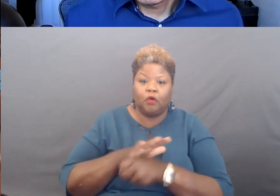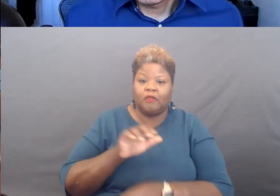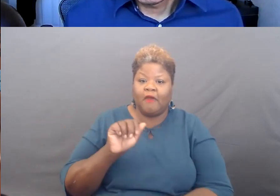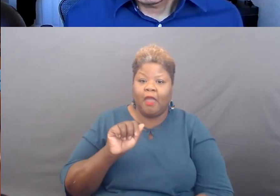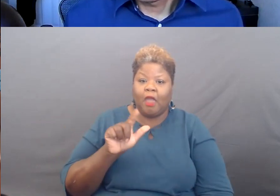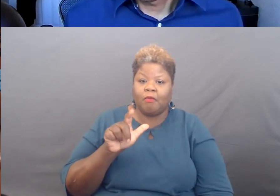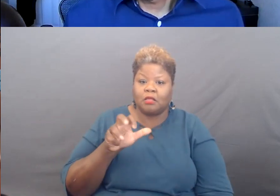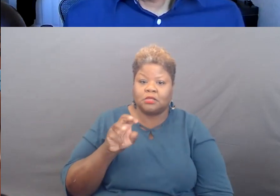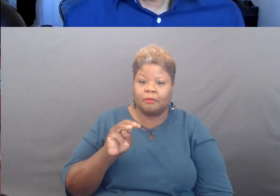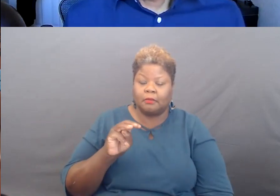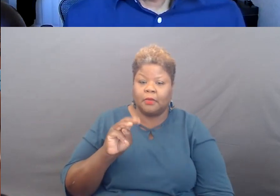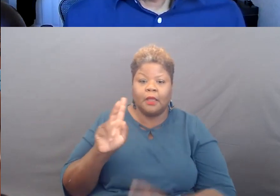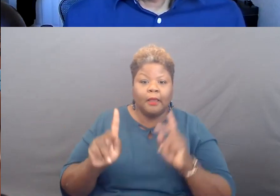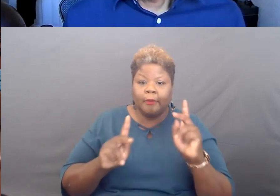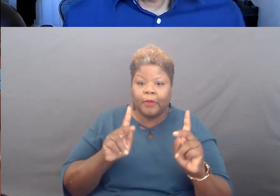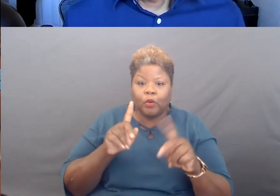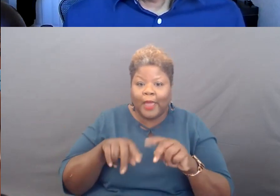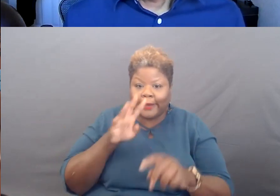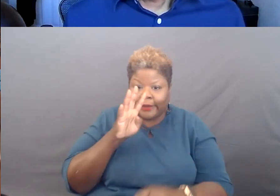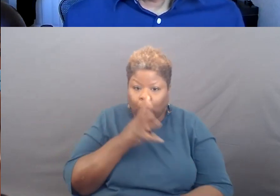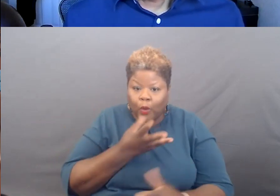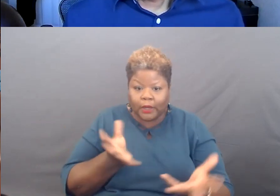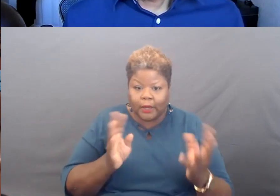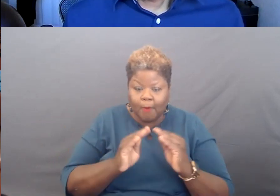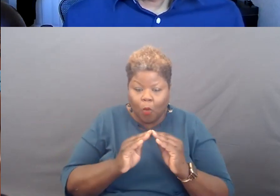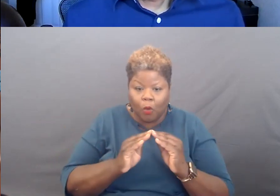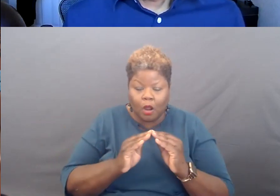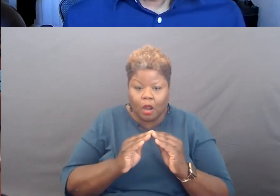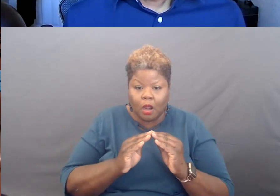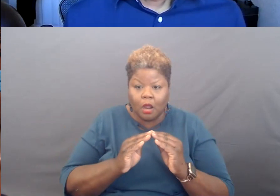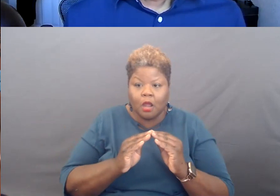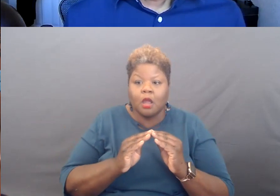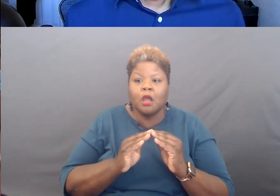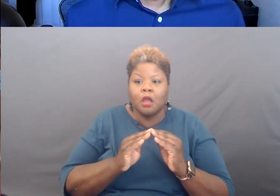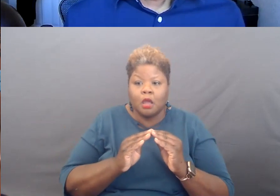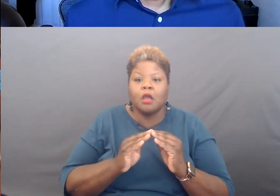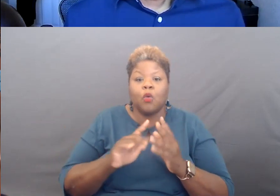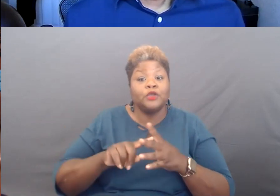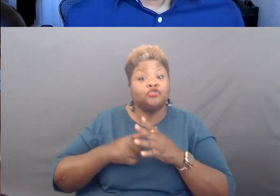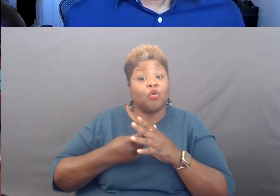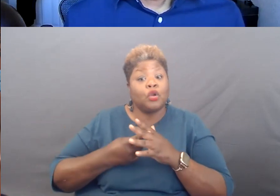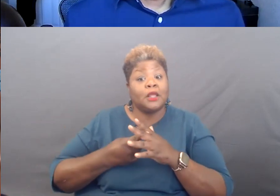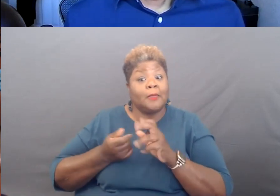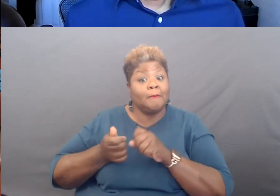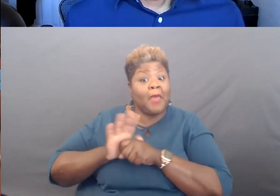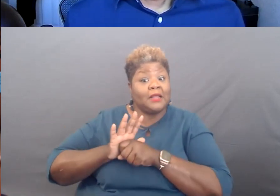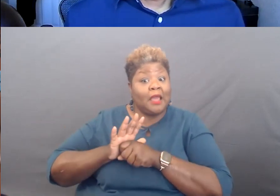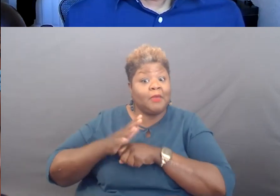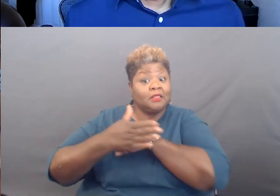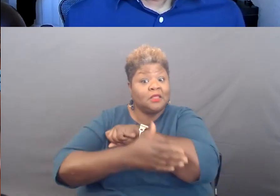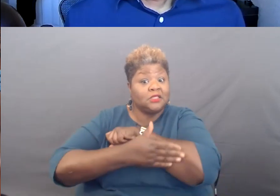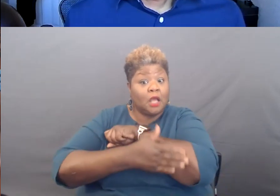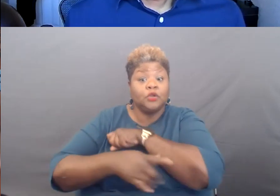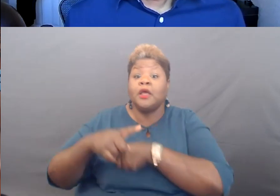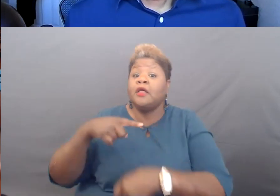choice. You can't ignore it anymore. I mean, we started off the pandemic in this country with people being told that